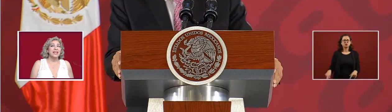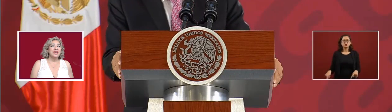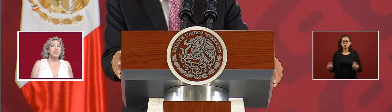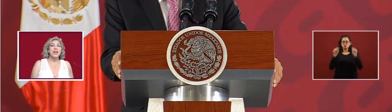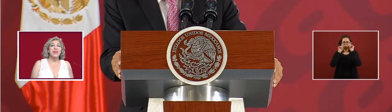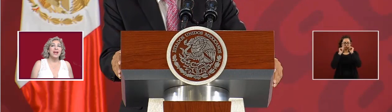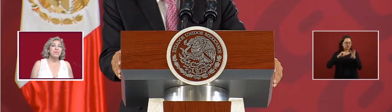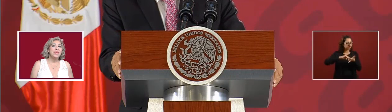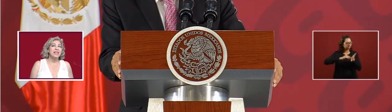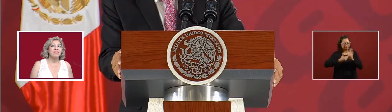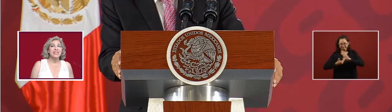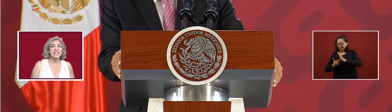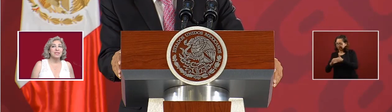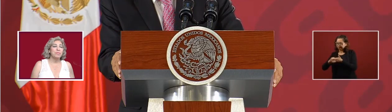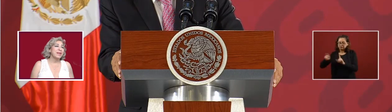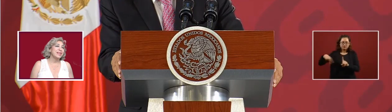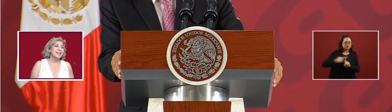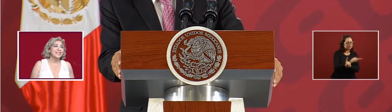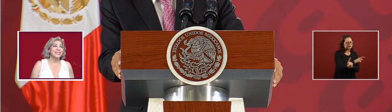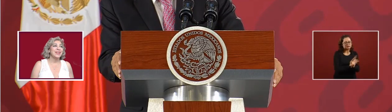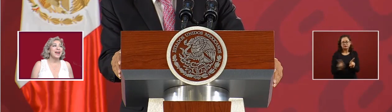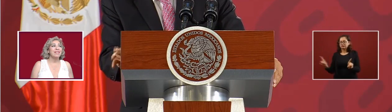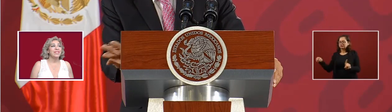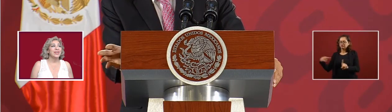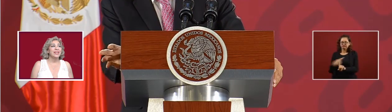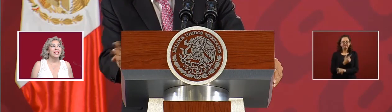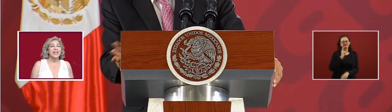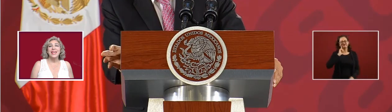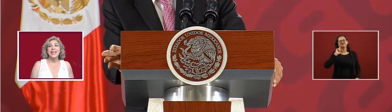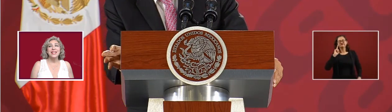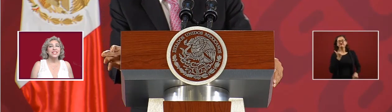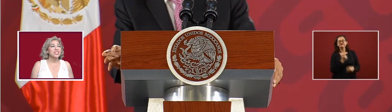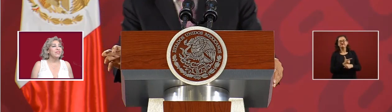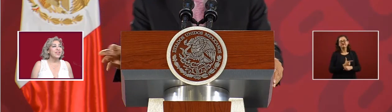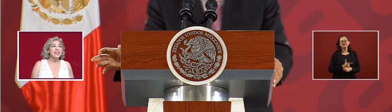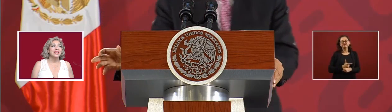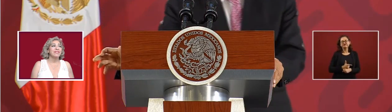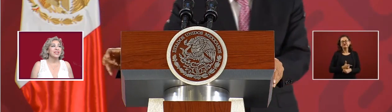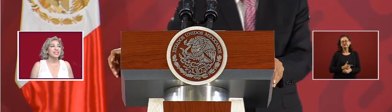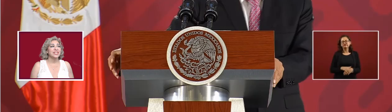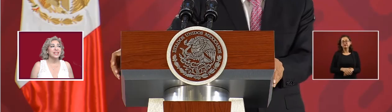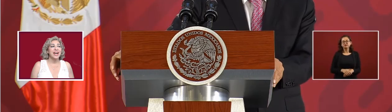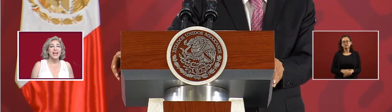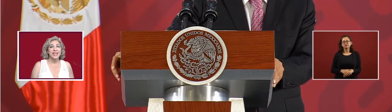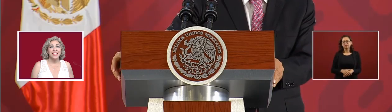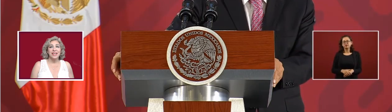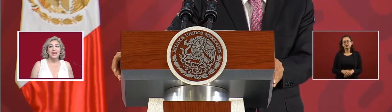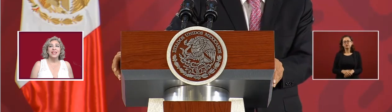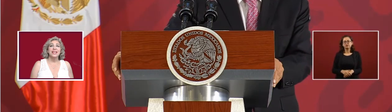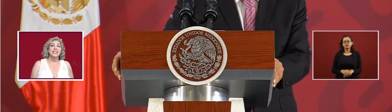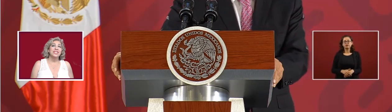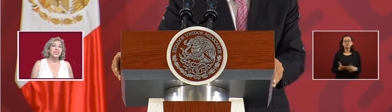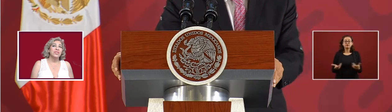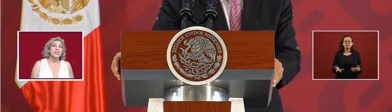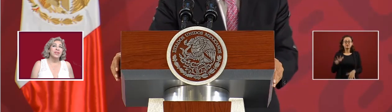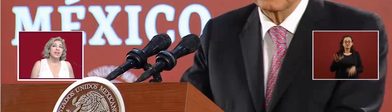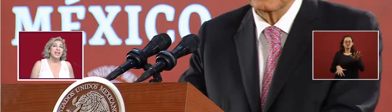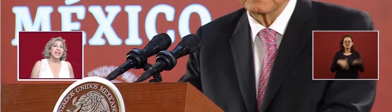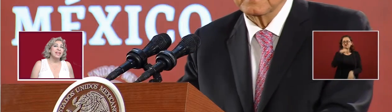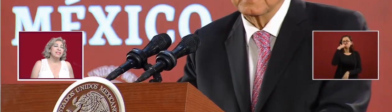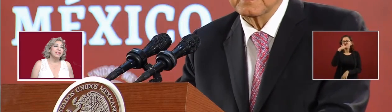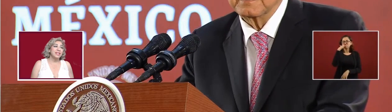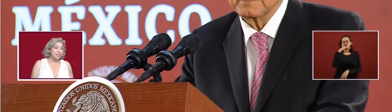no matter how many fiscal paradises you have it is very difficult to hide so